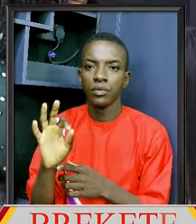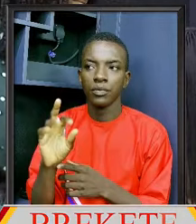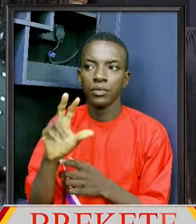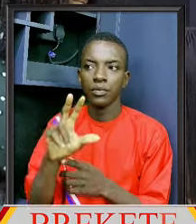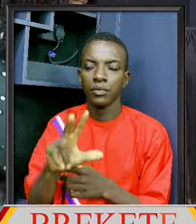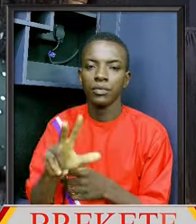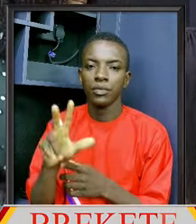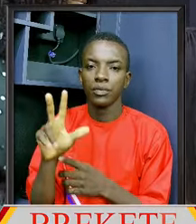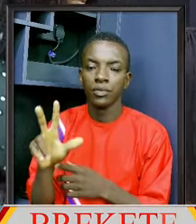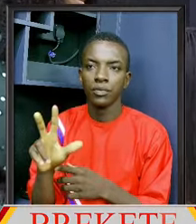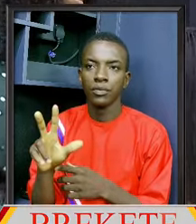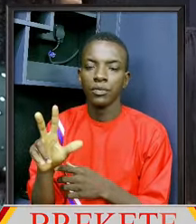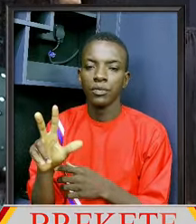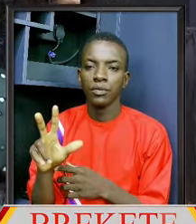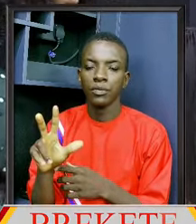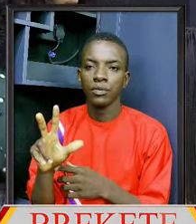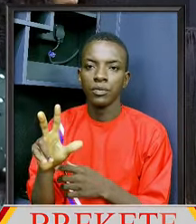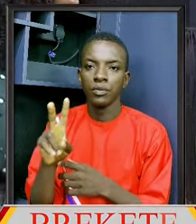33